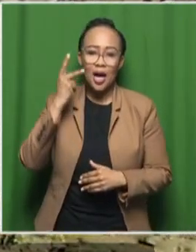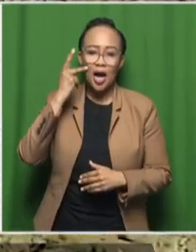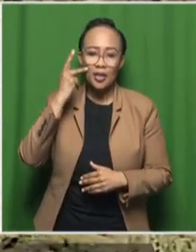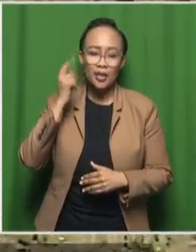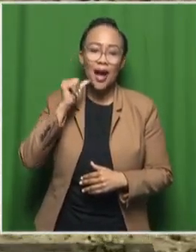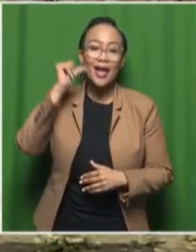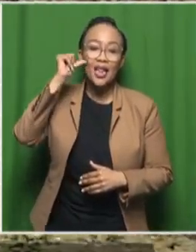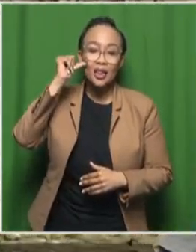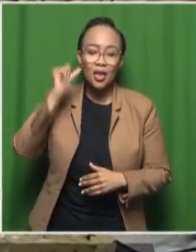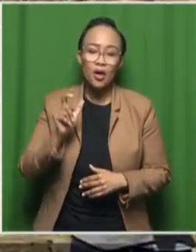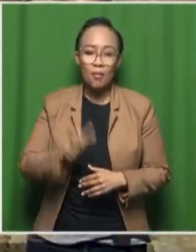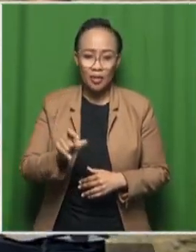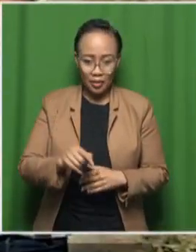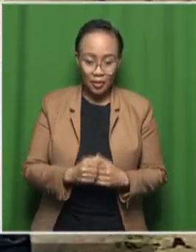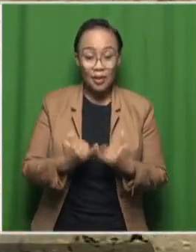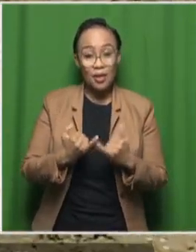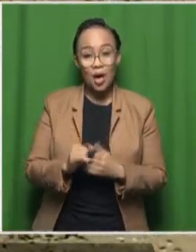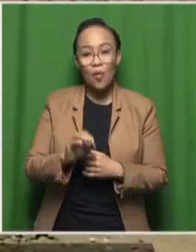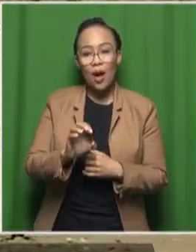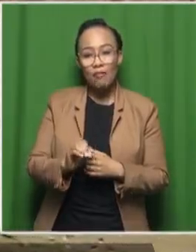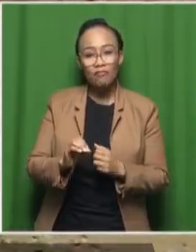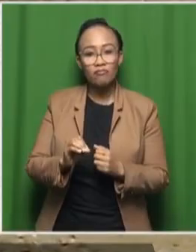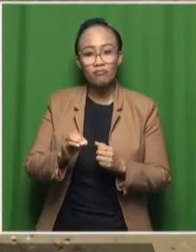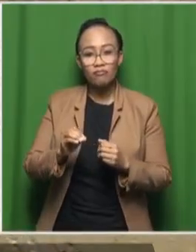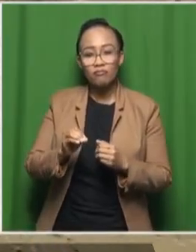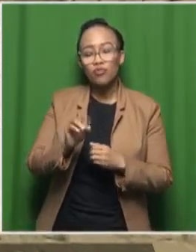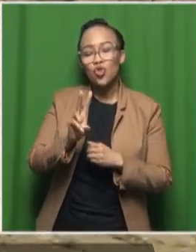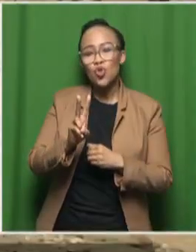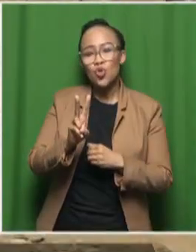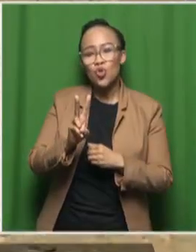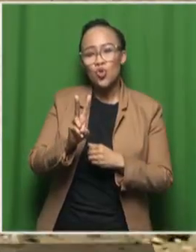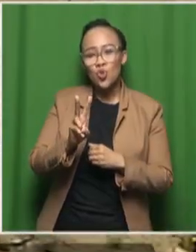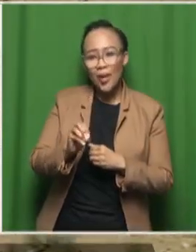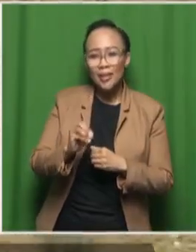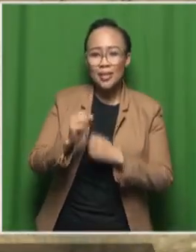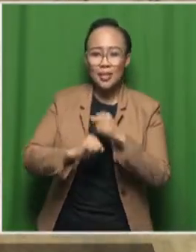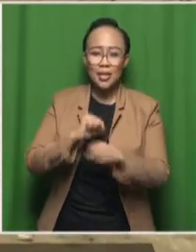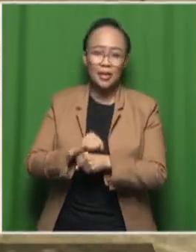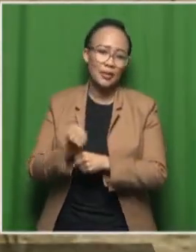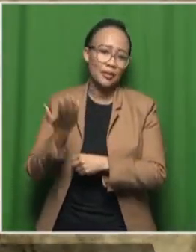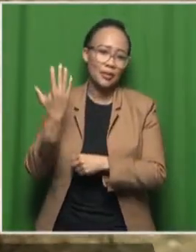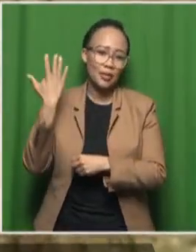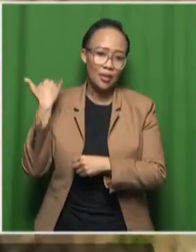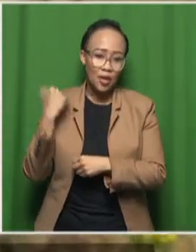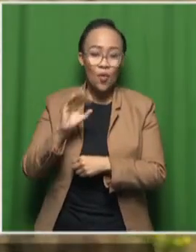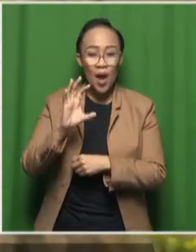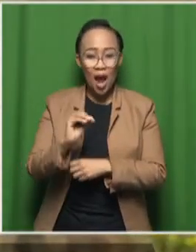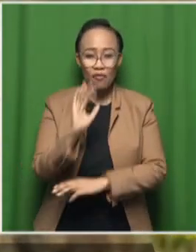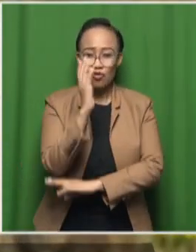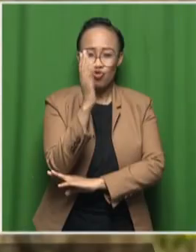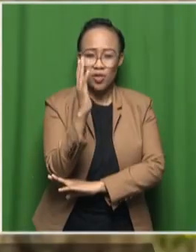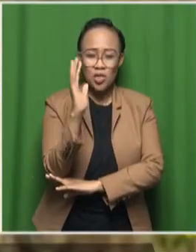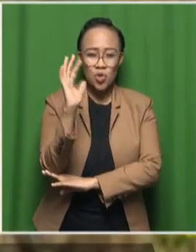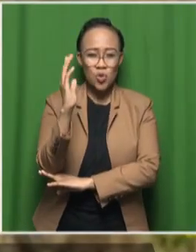This is called Halfmens Pass. Just 2 decades ago, there were thousands of those indigenous trees in